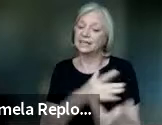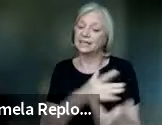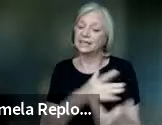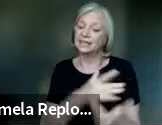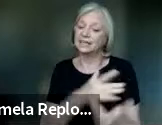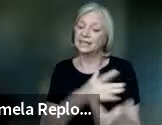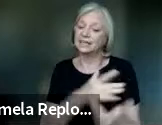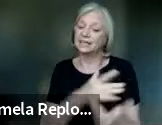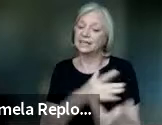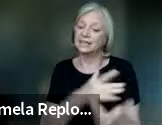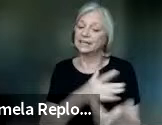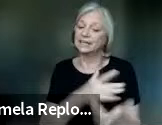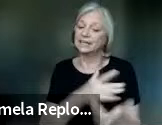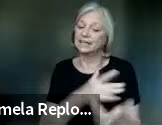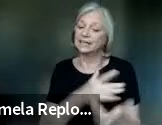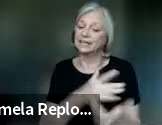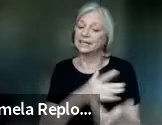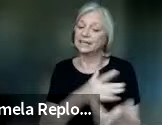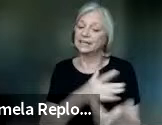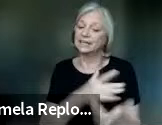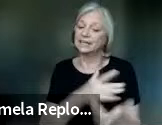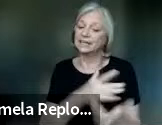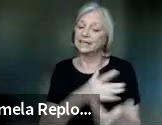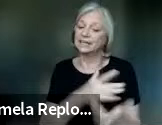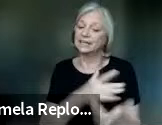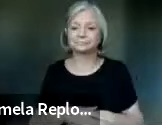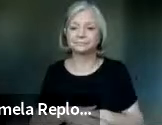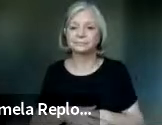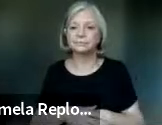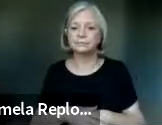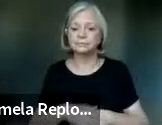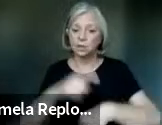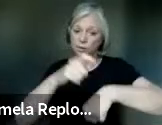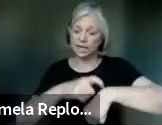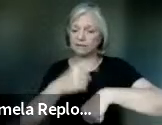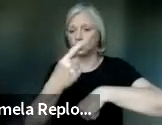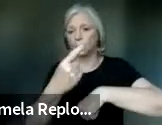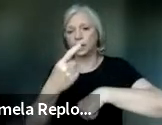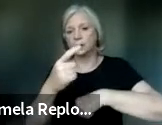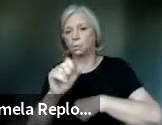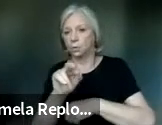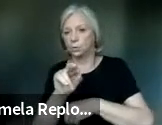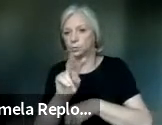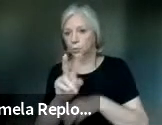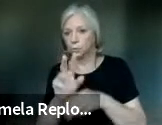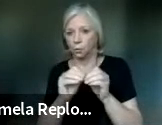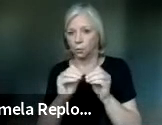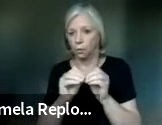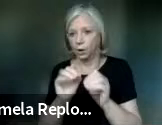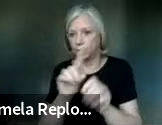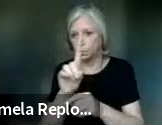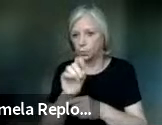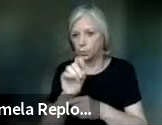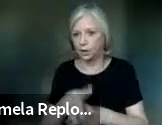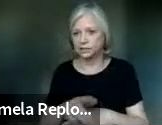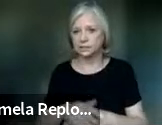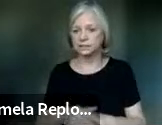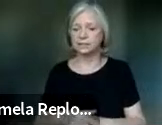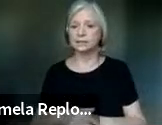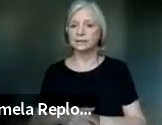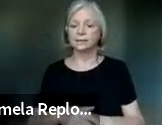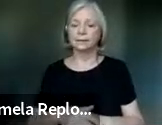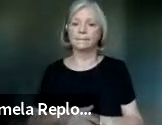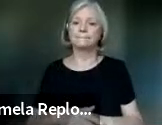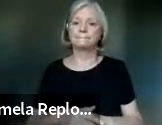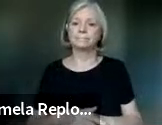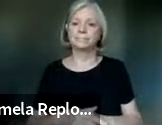Great. We've only got time for one or two more questions, and I see one that's just come in. It's also related to ventilation,